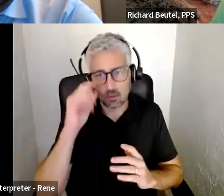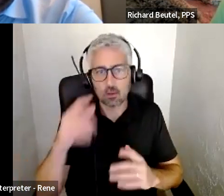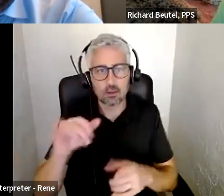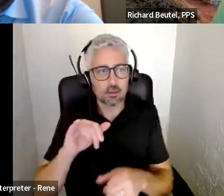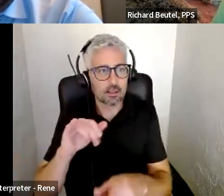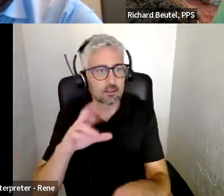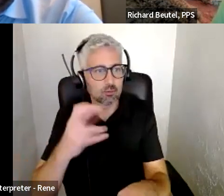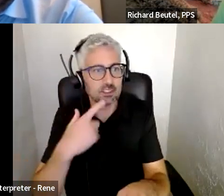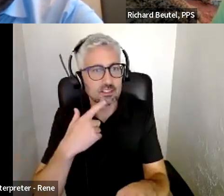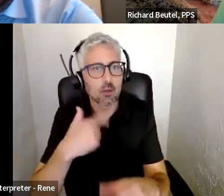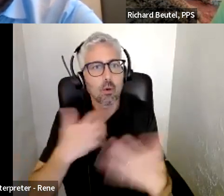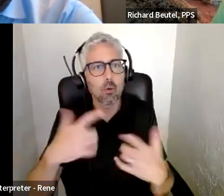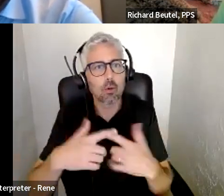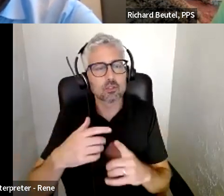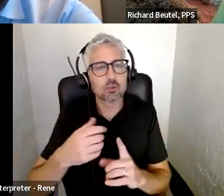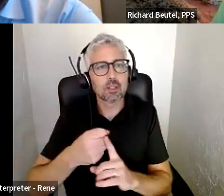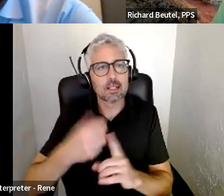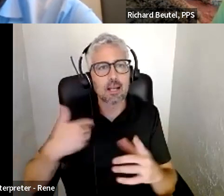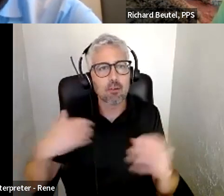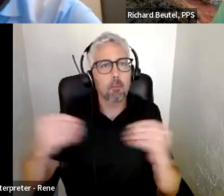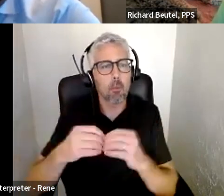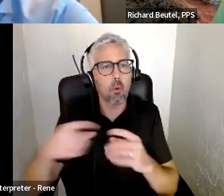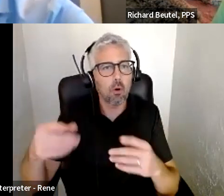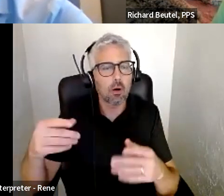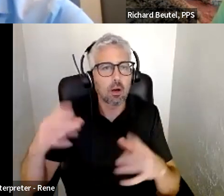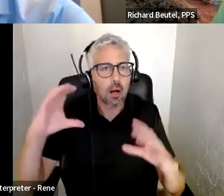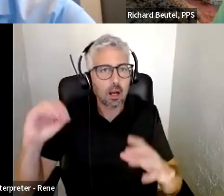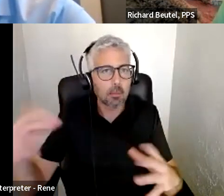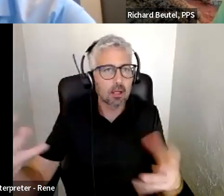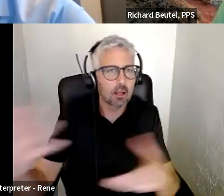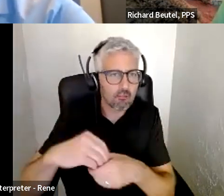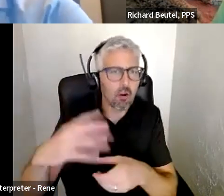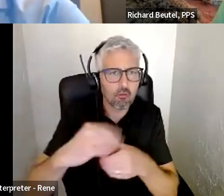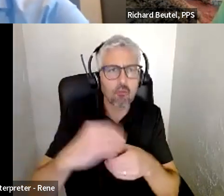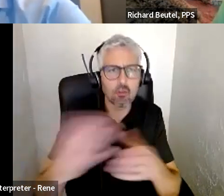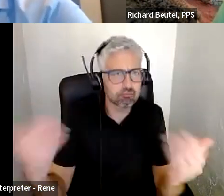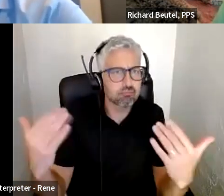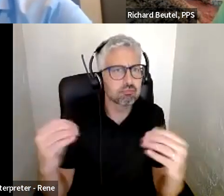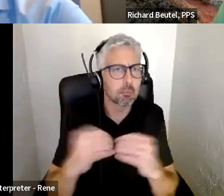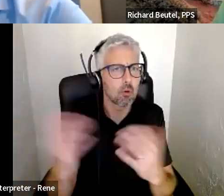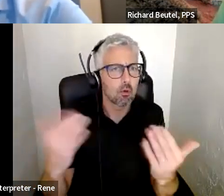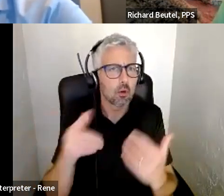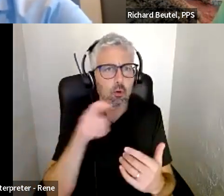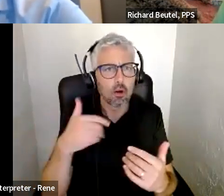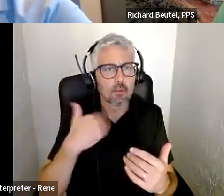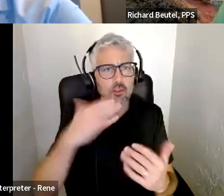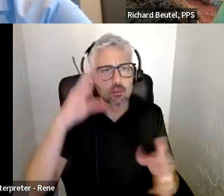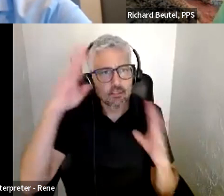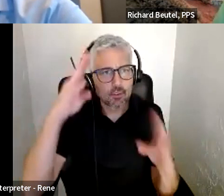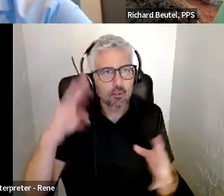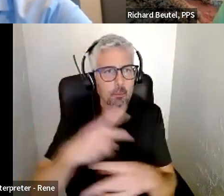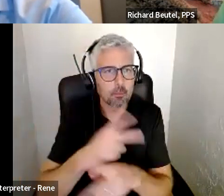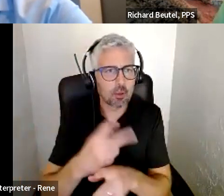Rich said, which is expand the supplier base and expand the number of companies that want to bring their innovative products and solutions to the federal